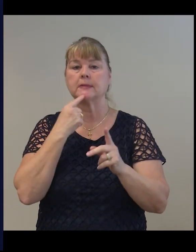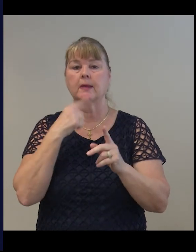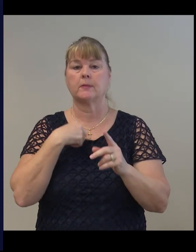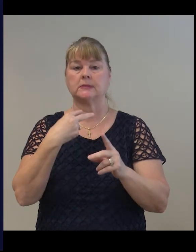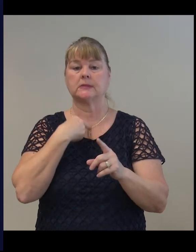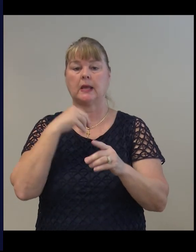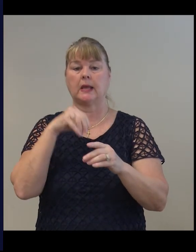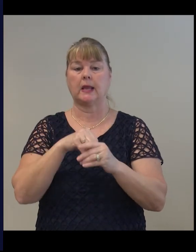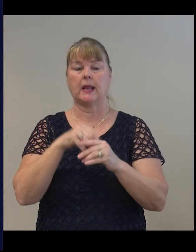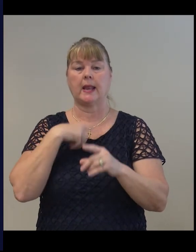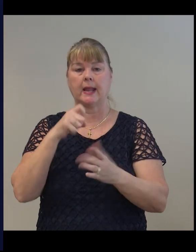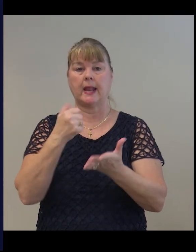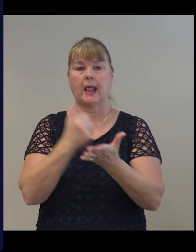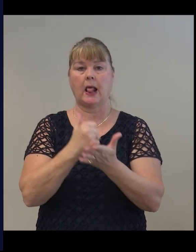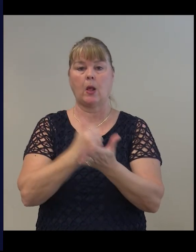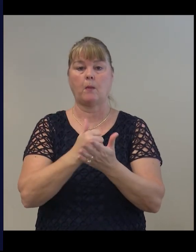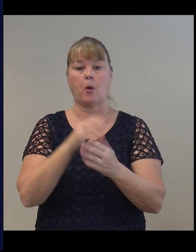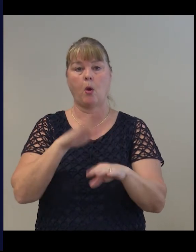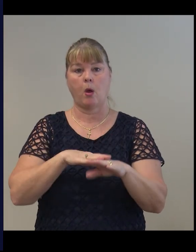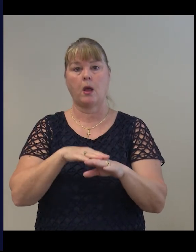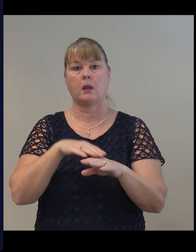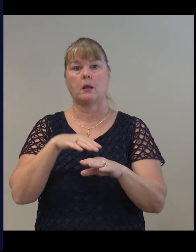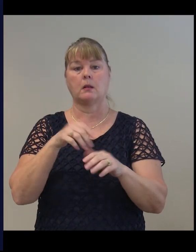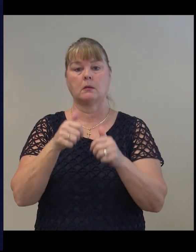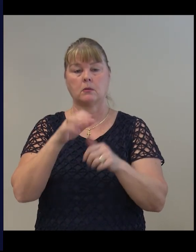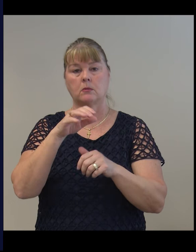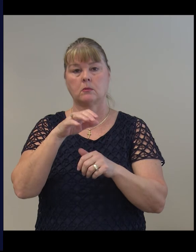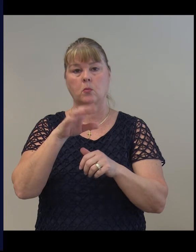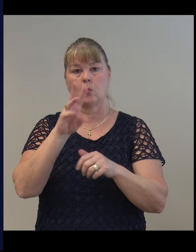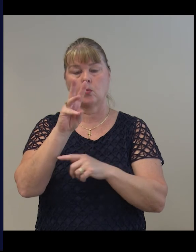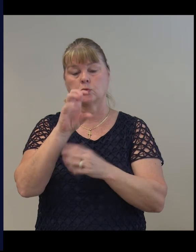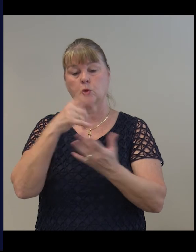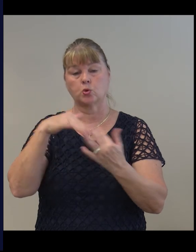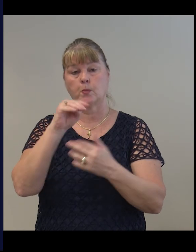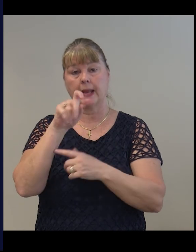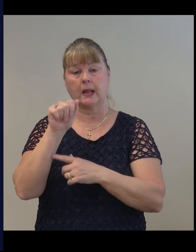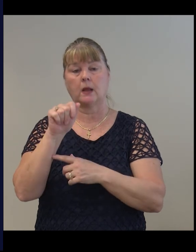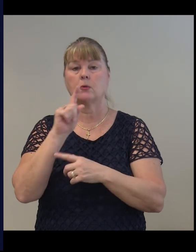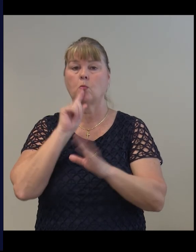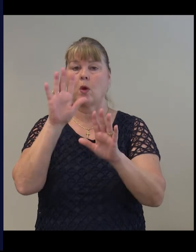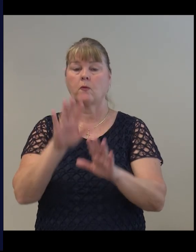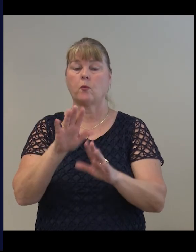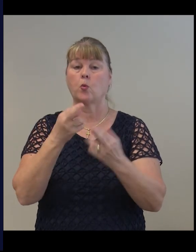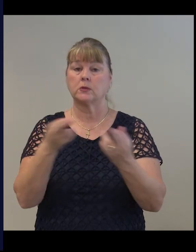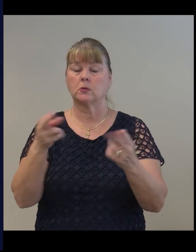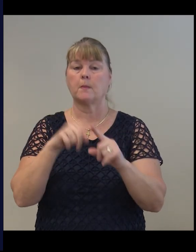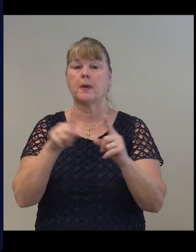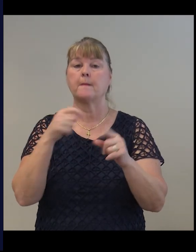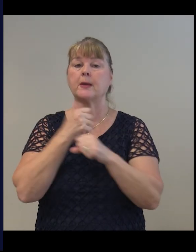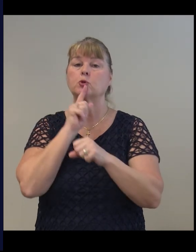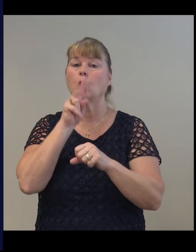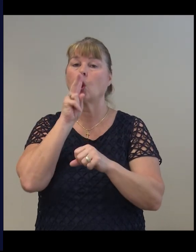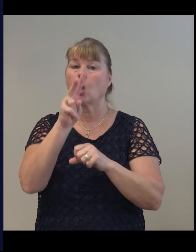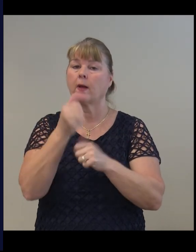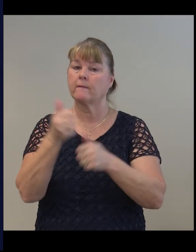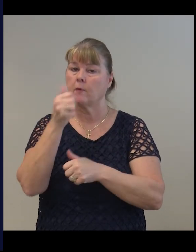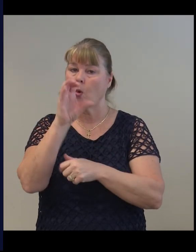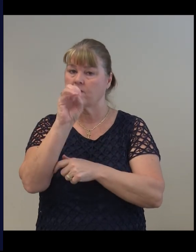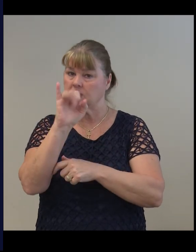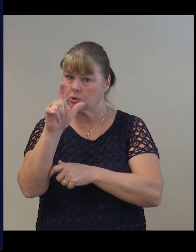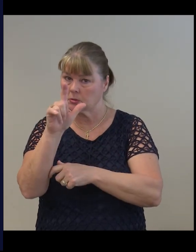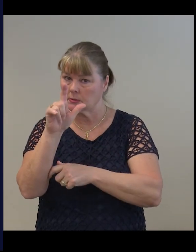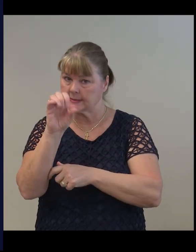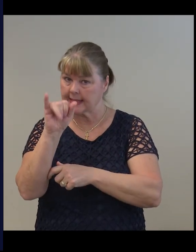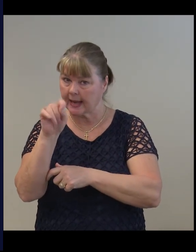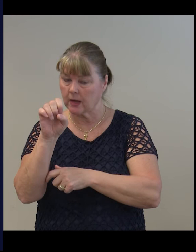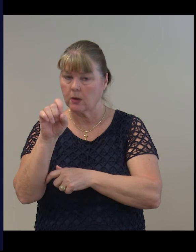people saying that they are trapped or they need help on social media. It's a fantastic resource, but make sure you're looking at official sites.